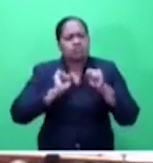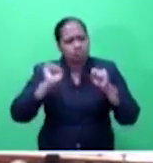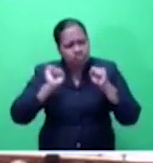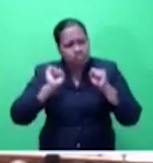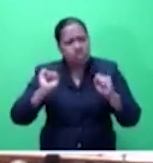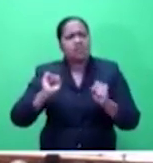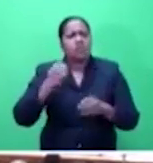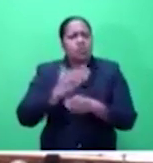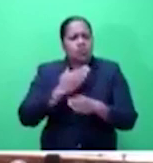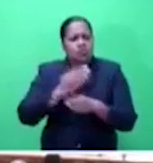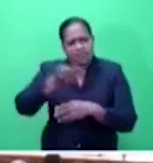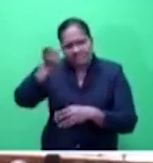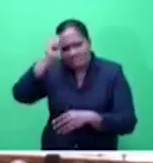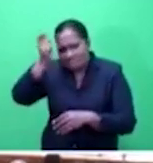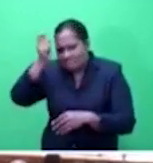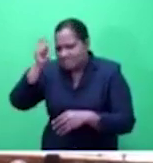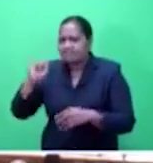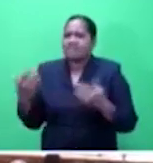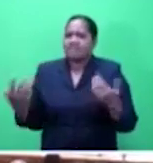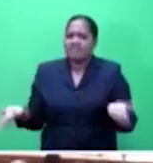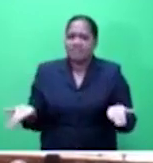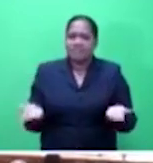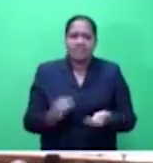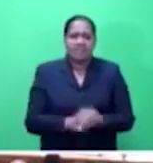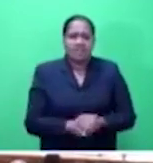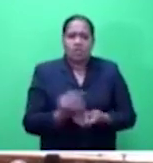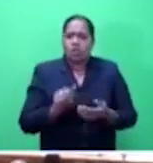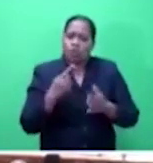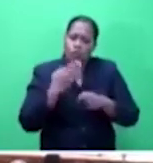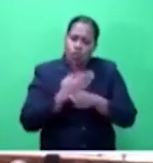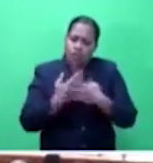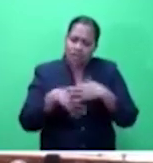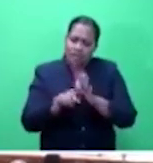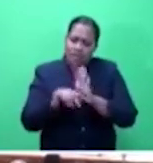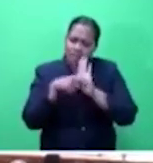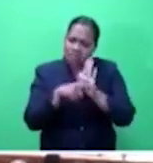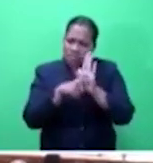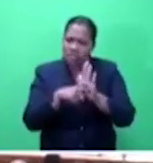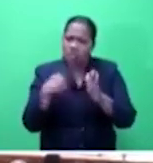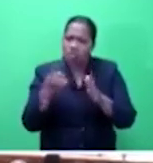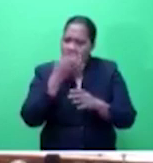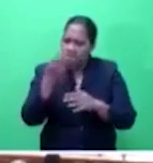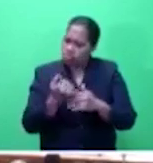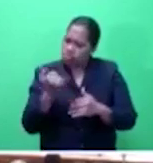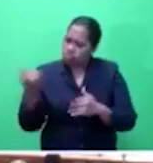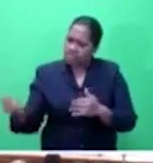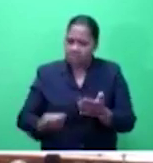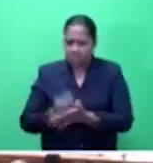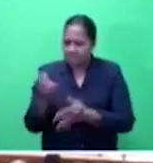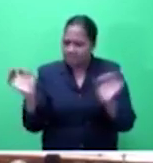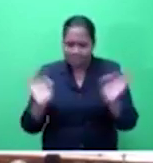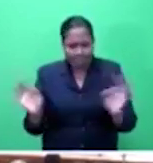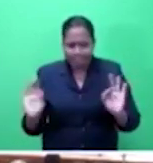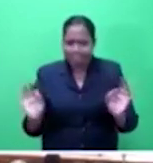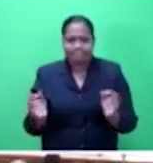pools, etc., along with employees in the Lautoka confined area who have been placed on leave without pay or had their hours cut, will be